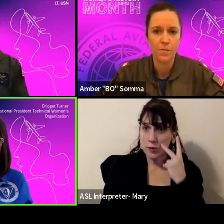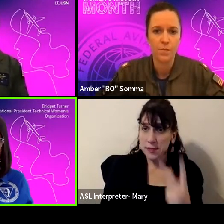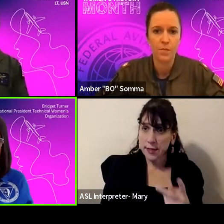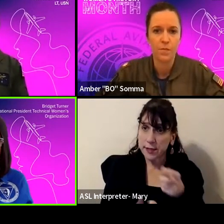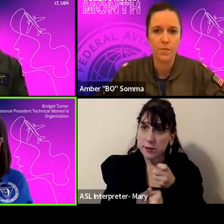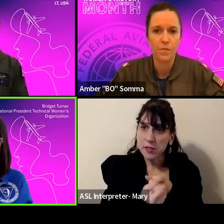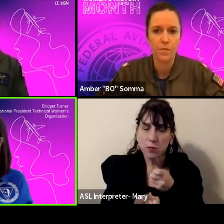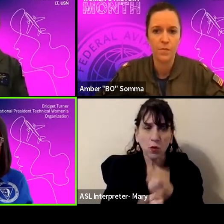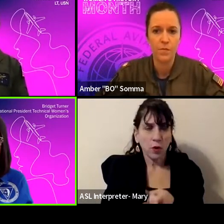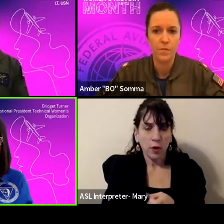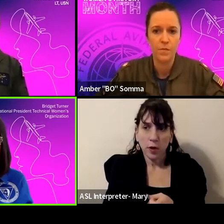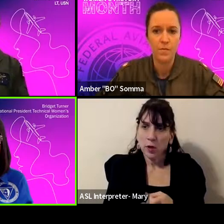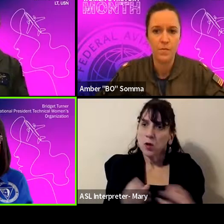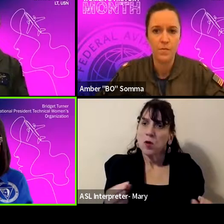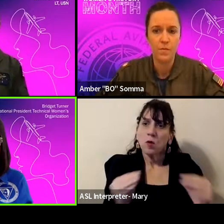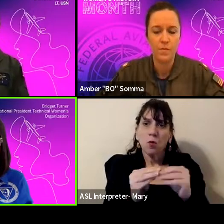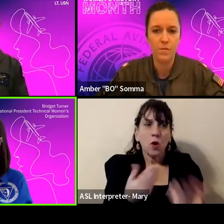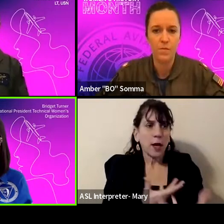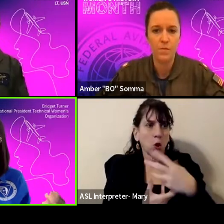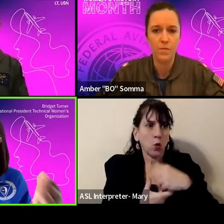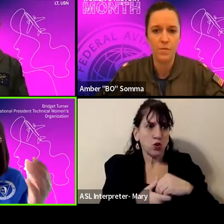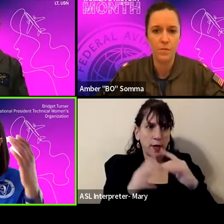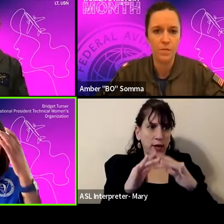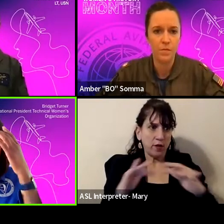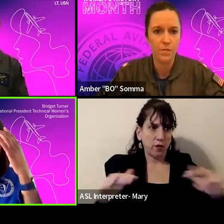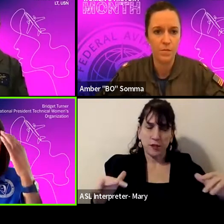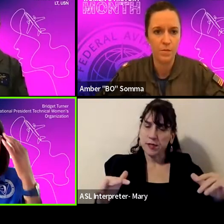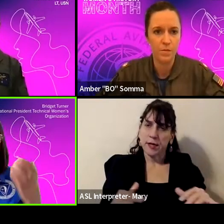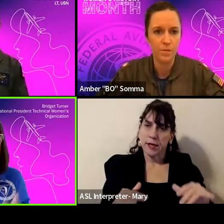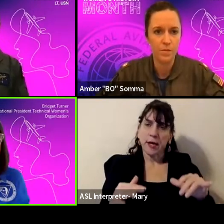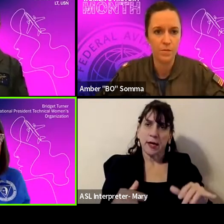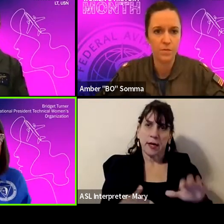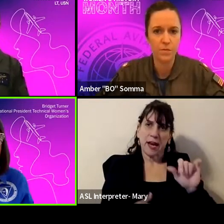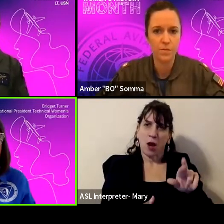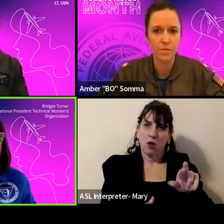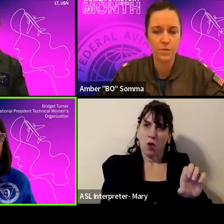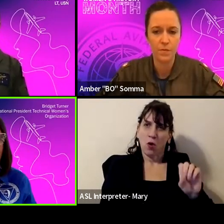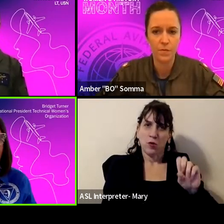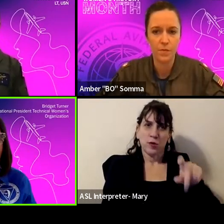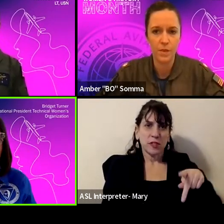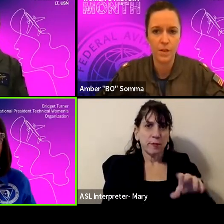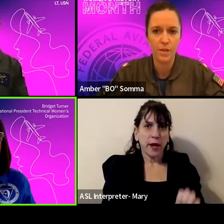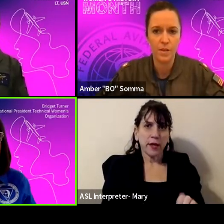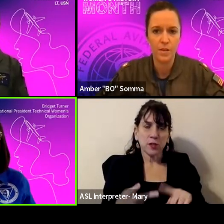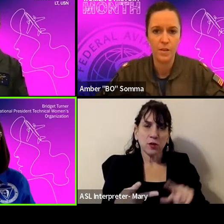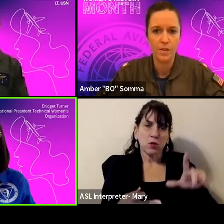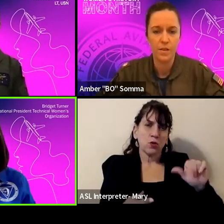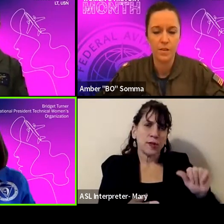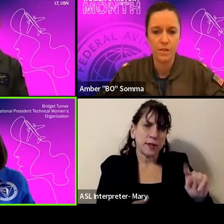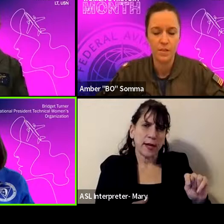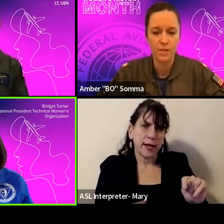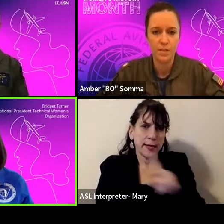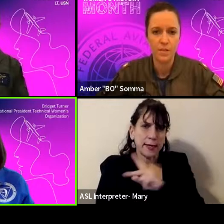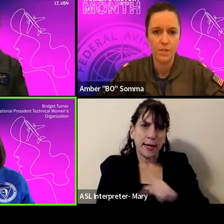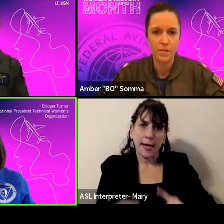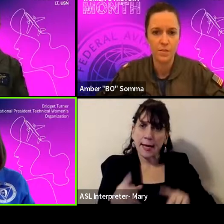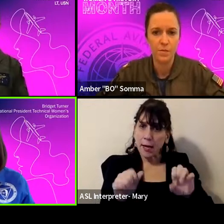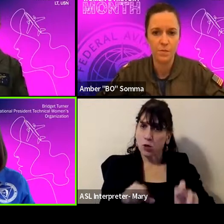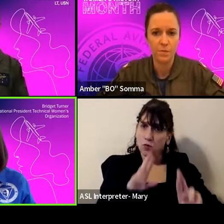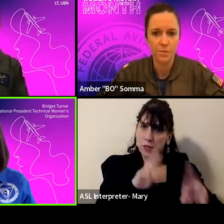support greater inclusion and diversity in aerospace? Lieutenant Antonia King, I would like to ask if you can respond to